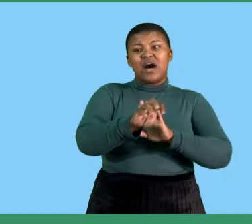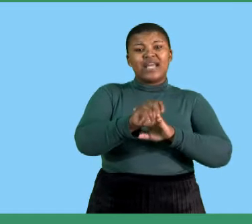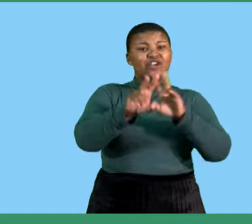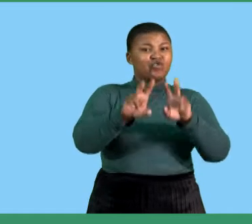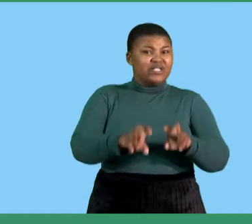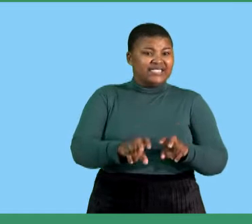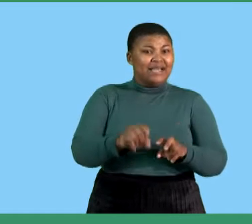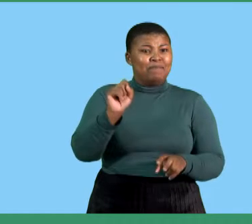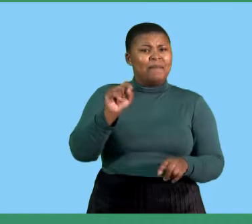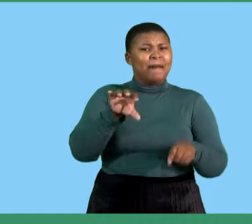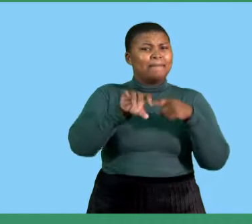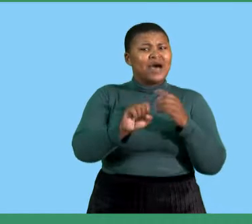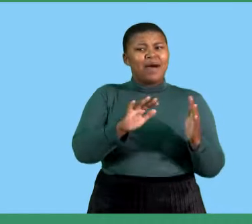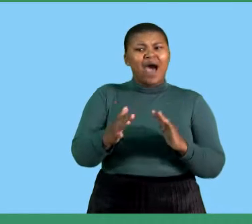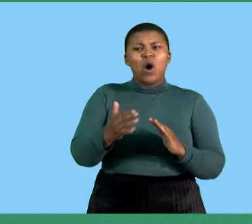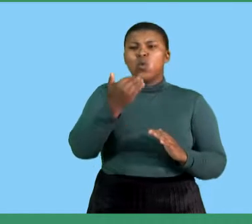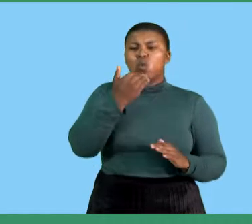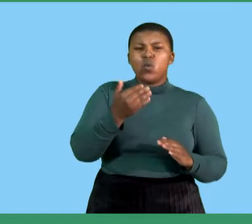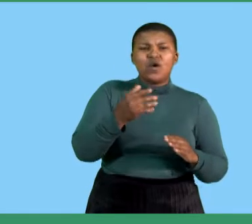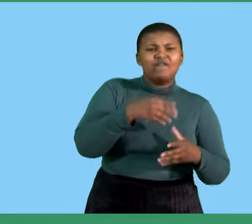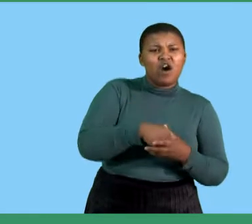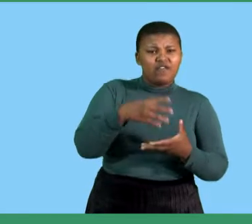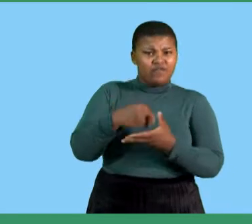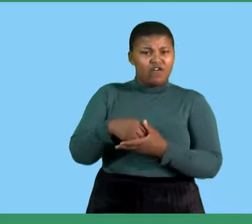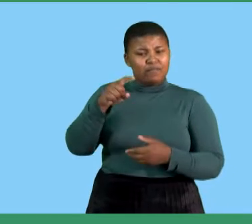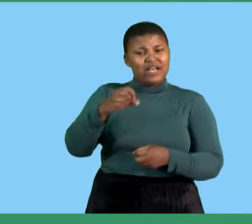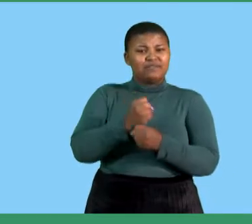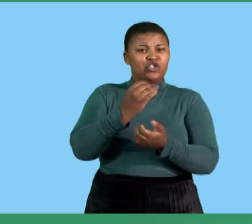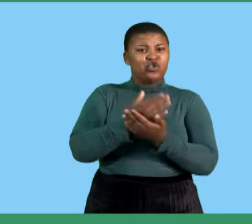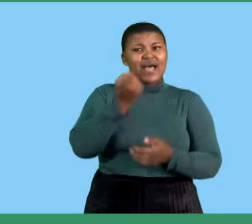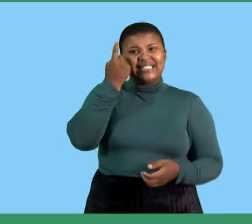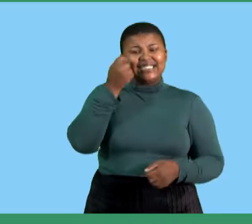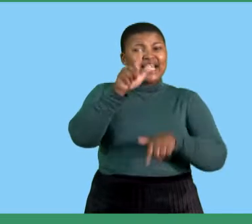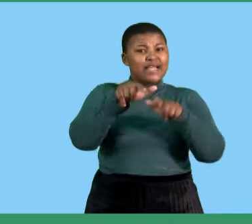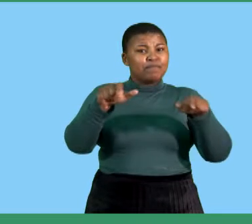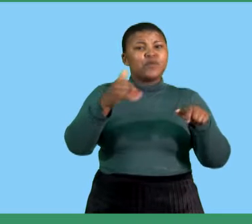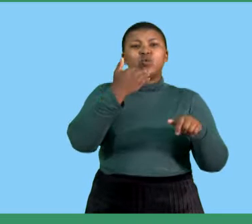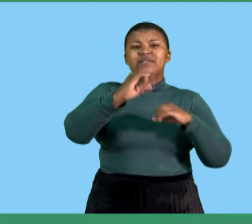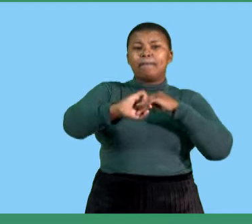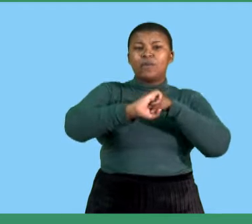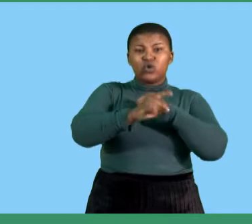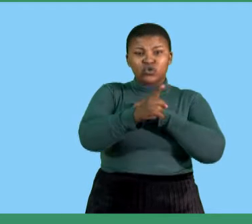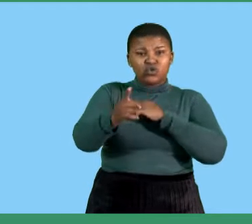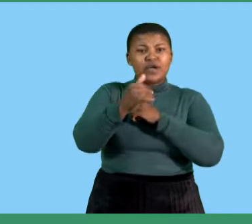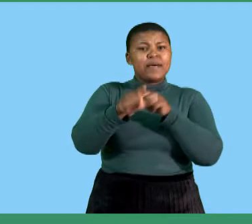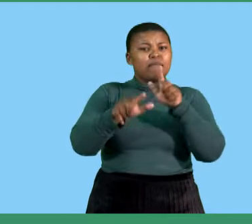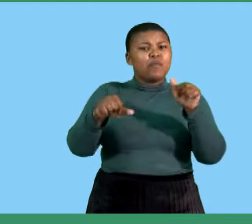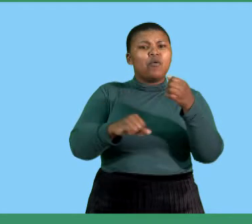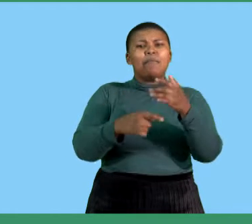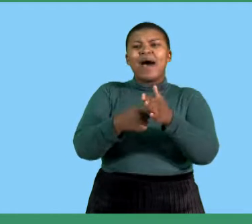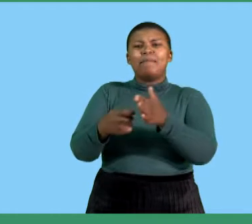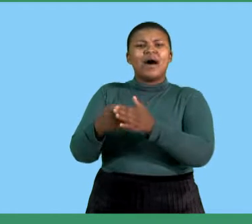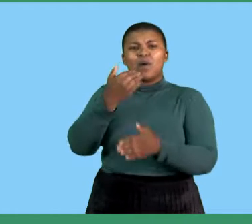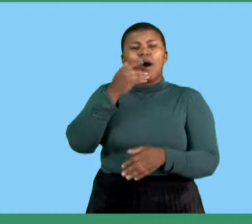or to find who your target market is through your market research, understanding the people that are going to support you, people who are going to buy from you,